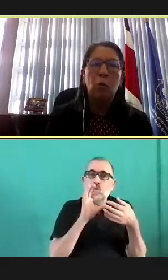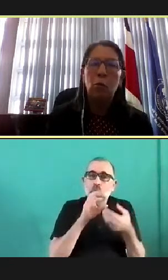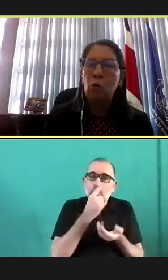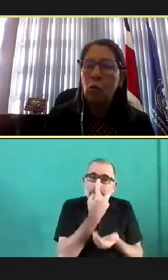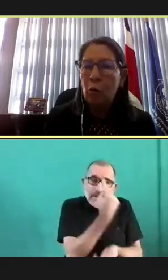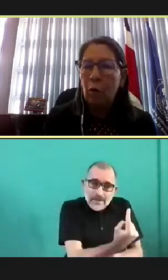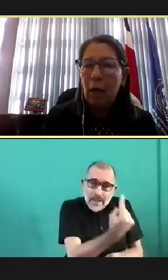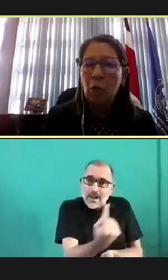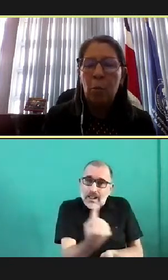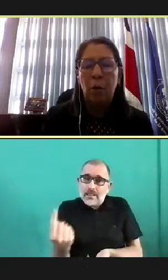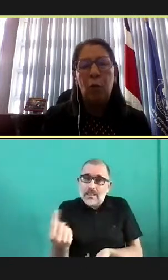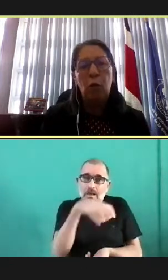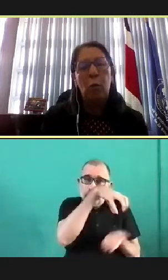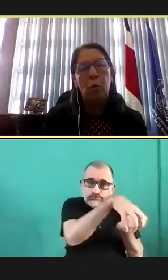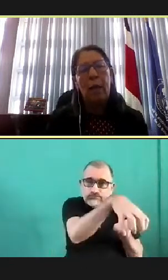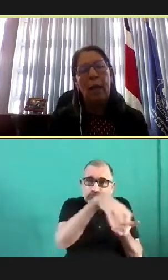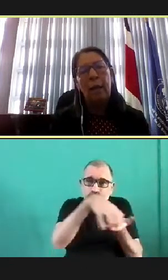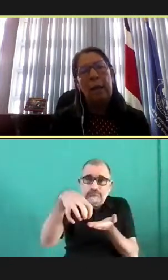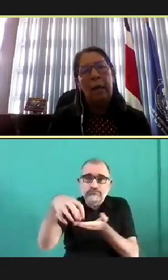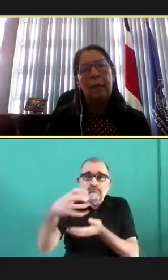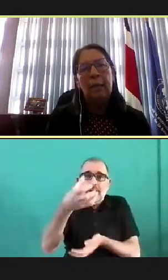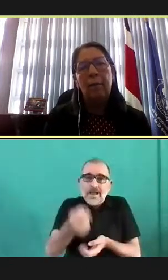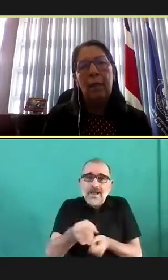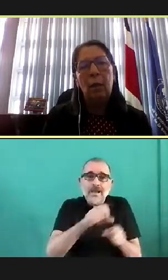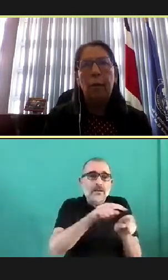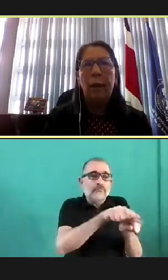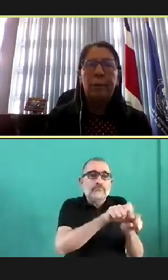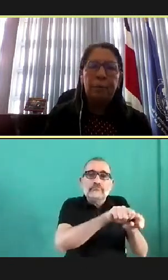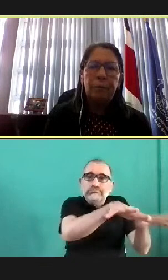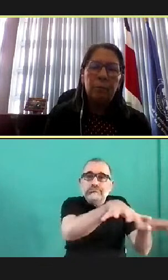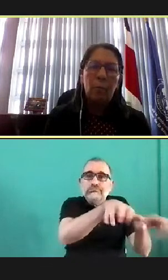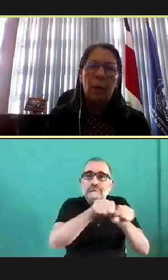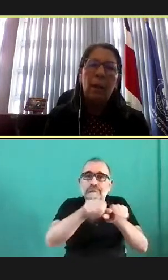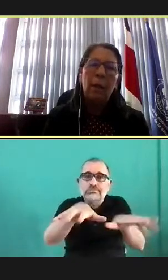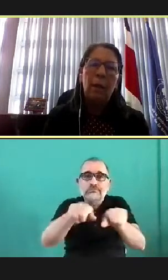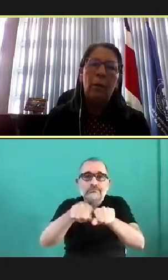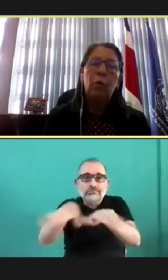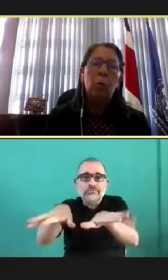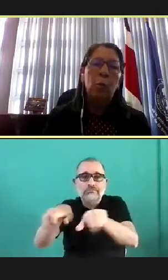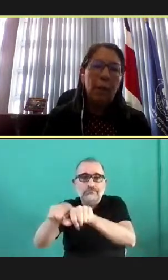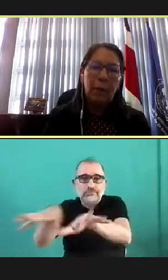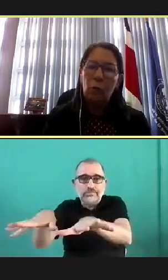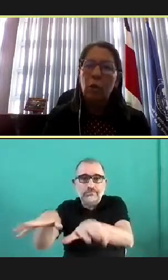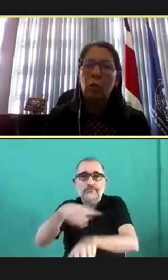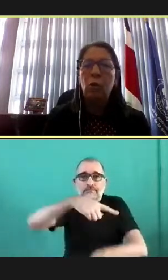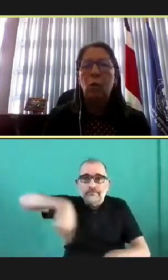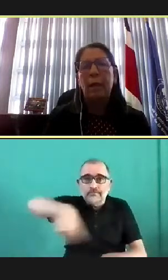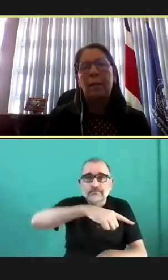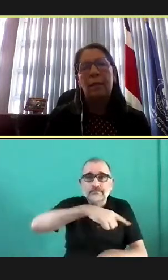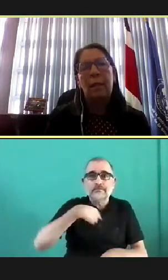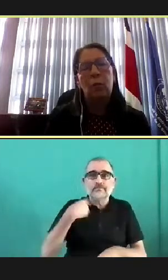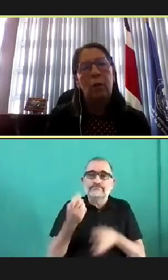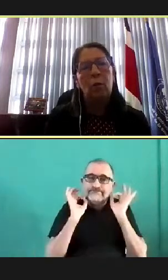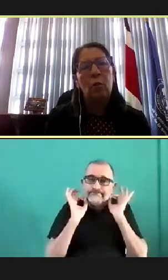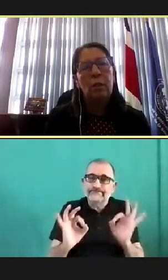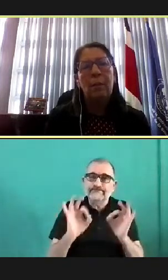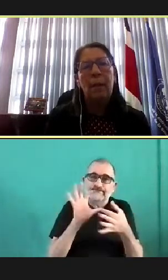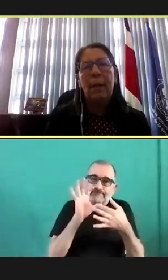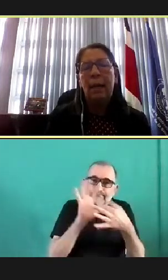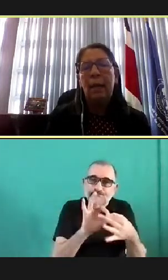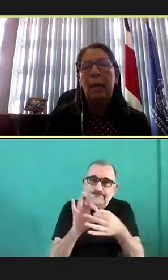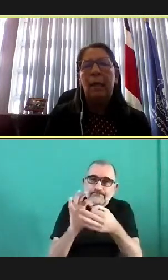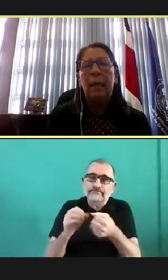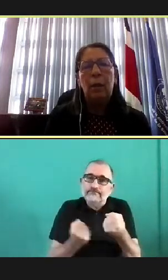what contributions each one of the agencies have contributed in the sectors as well. So these are